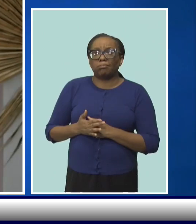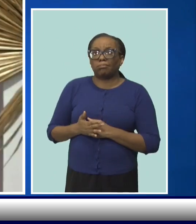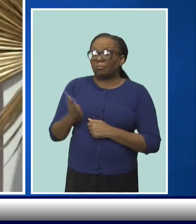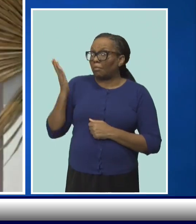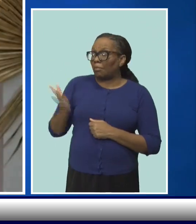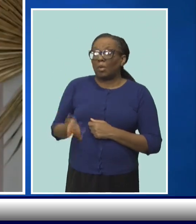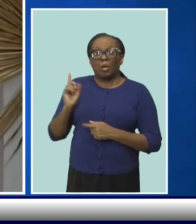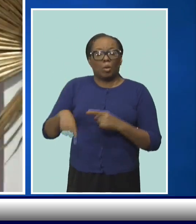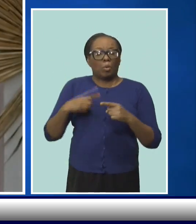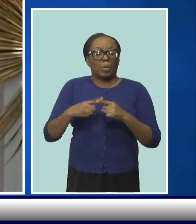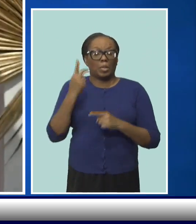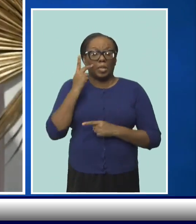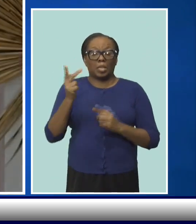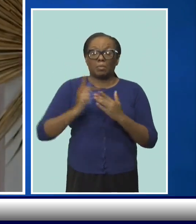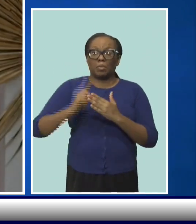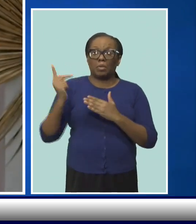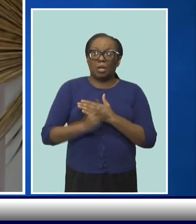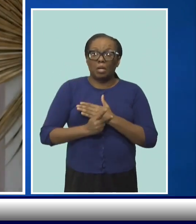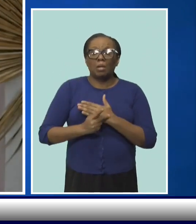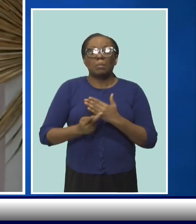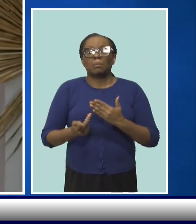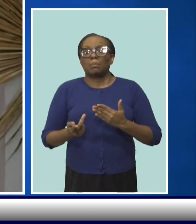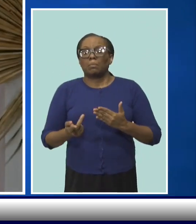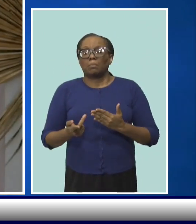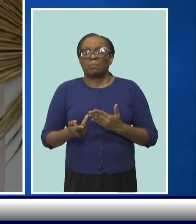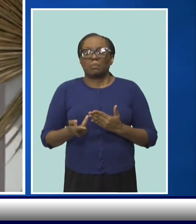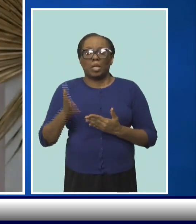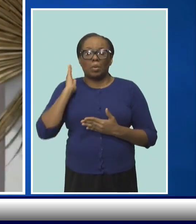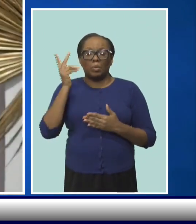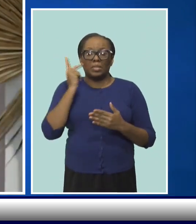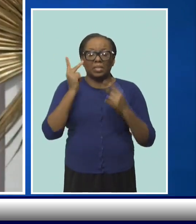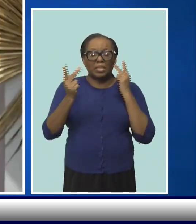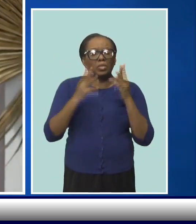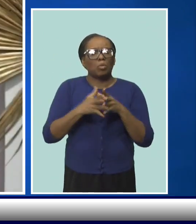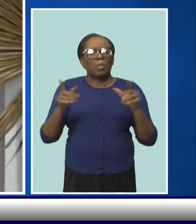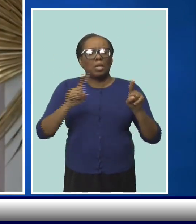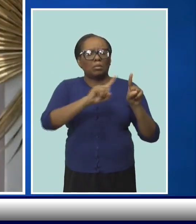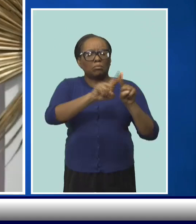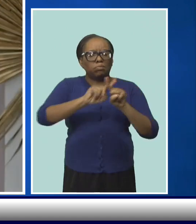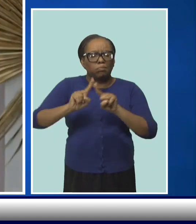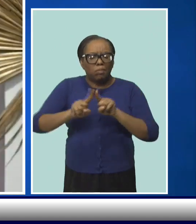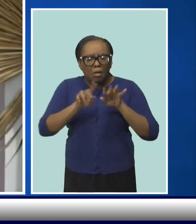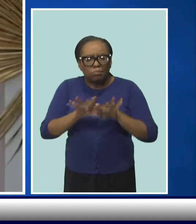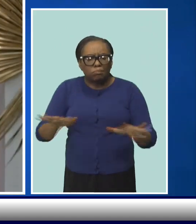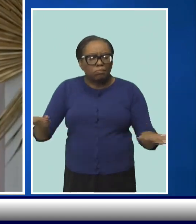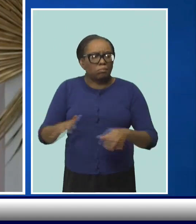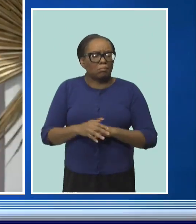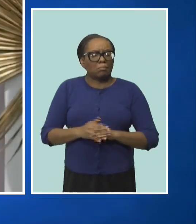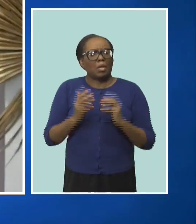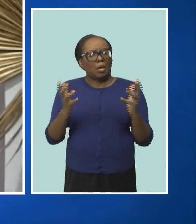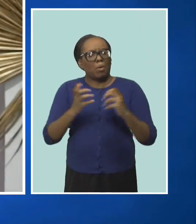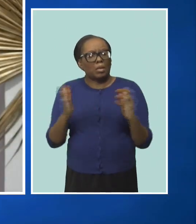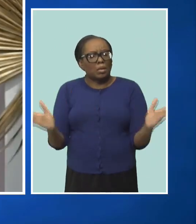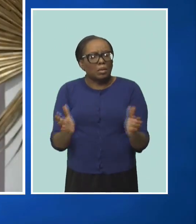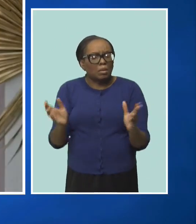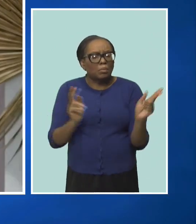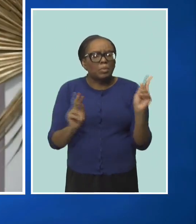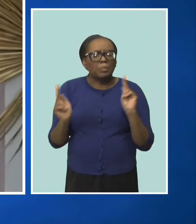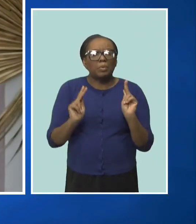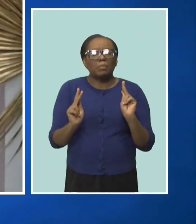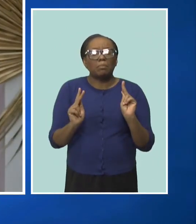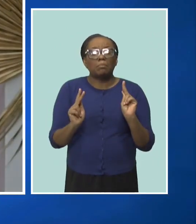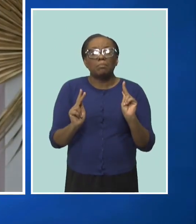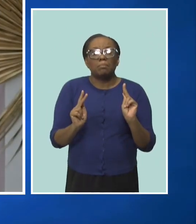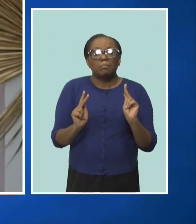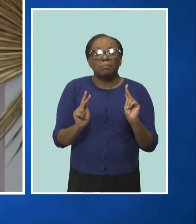crafted that there's something there for everybody. And I just want to encourage all Barbadians, wherever you are, to give